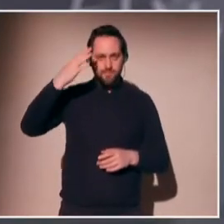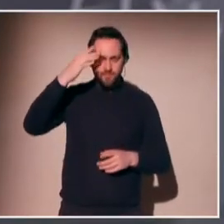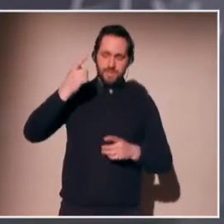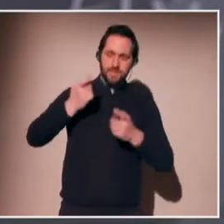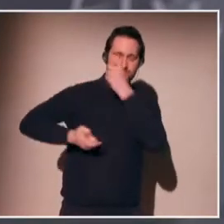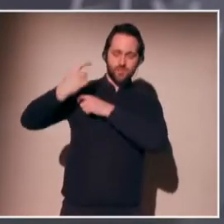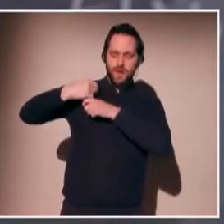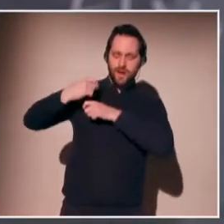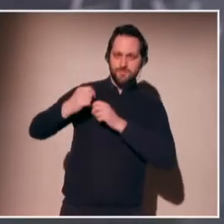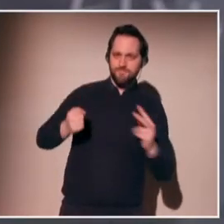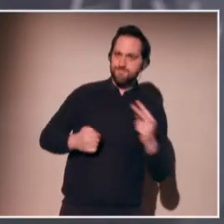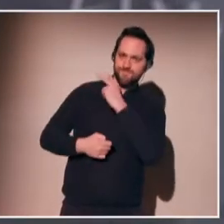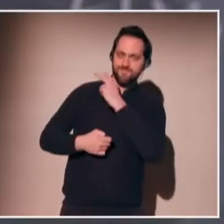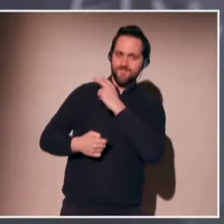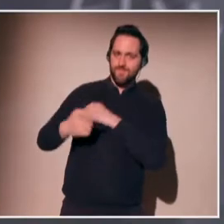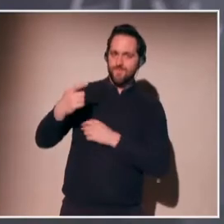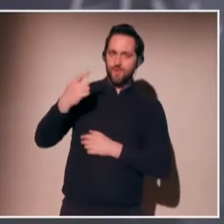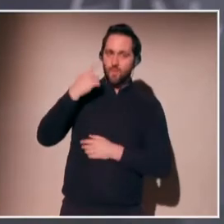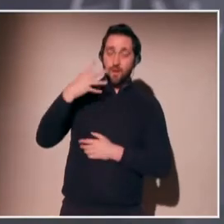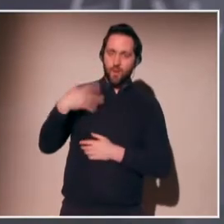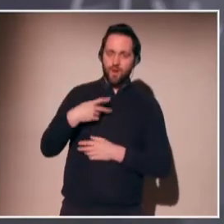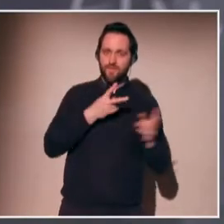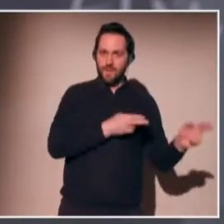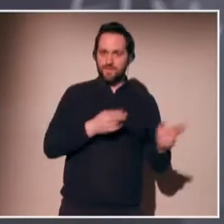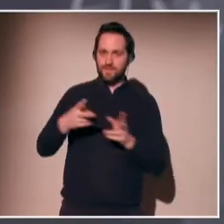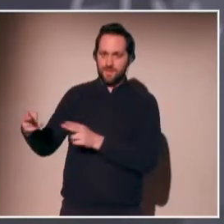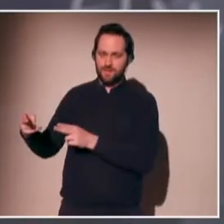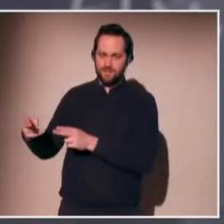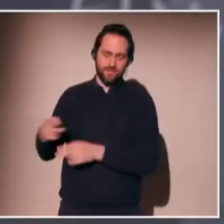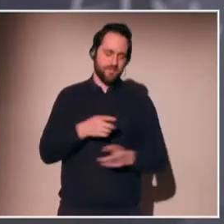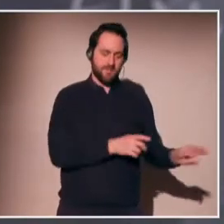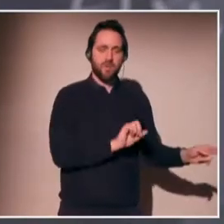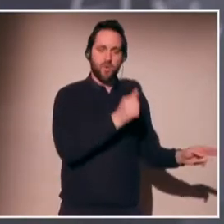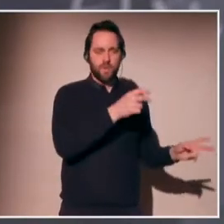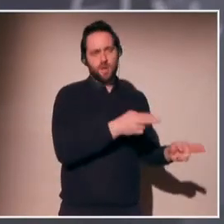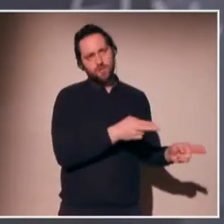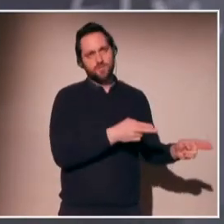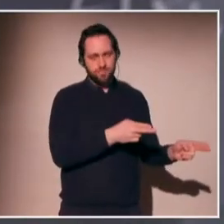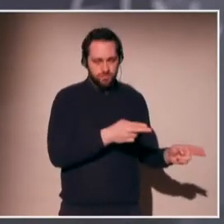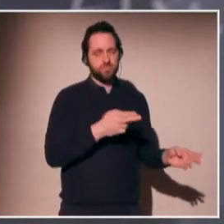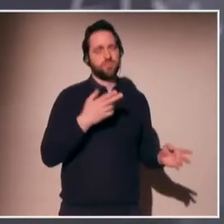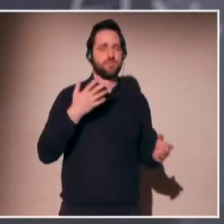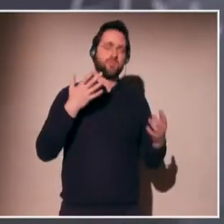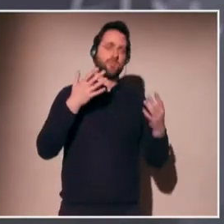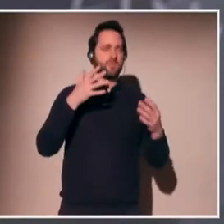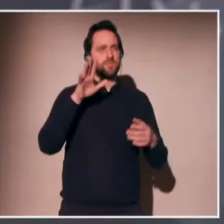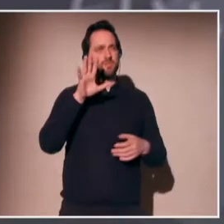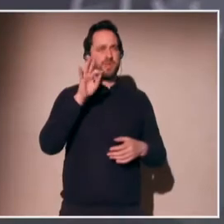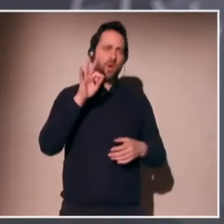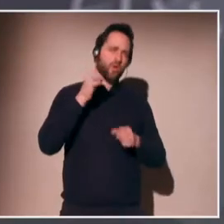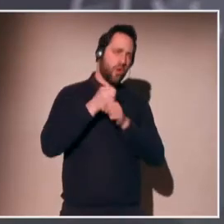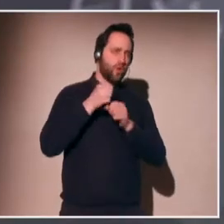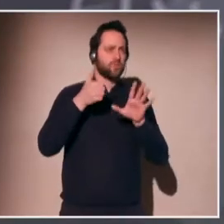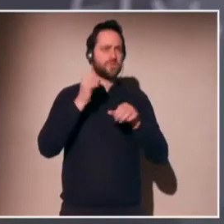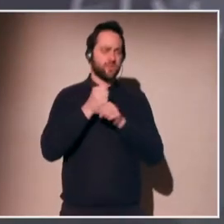AI is the past 5 or 6 decades in which that AI is more or less an academic